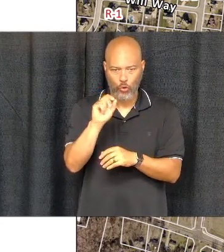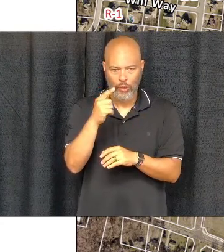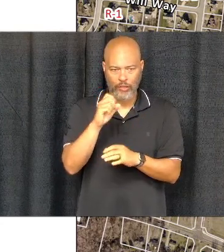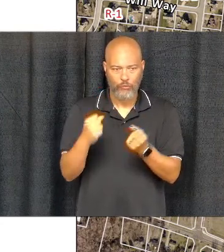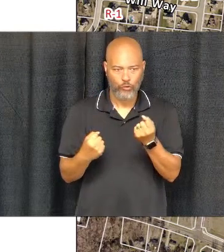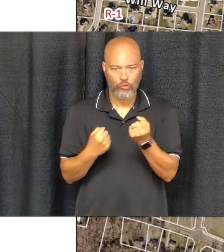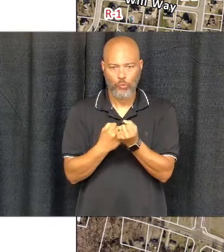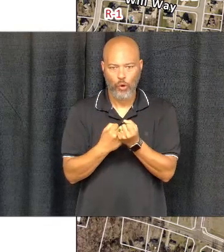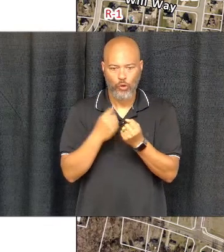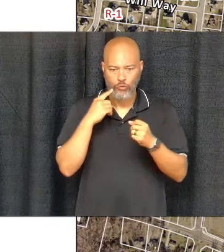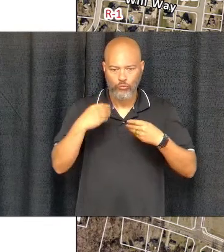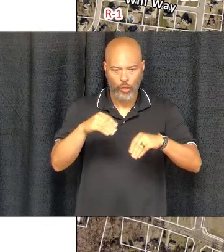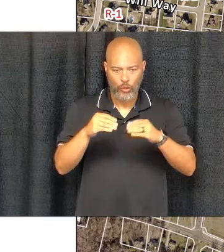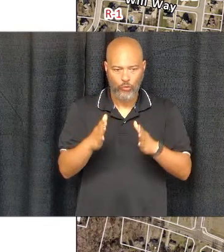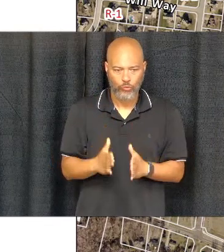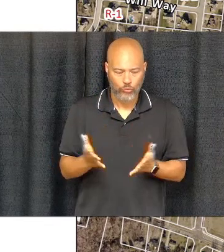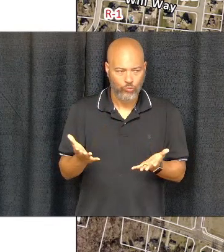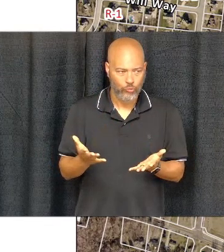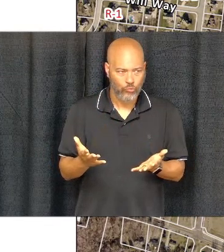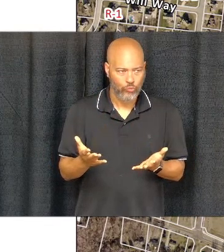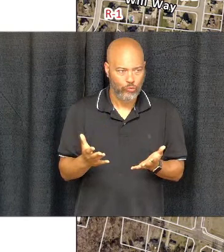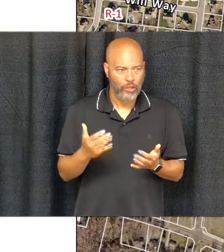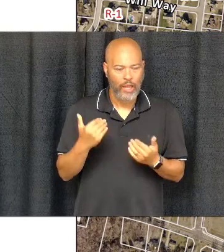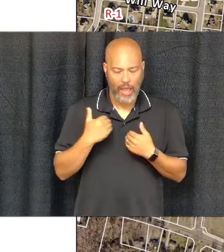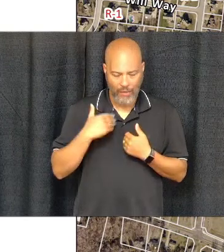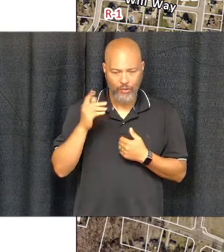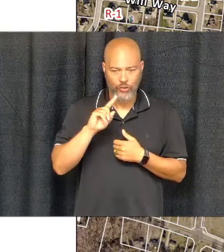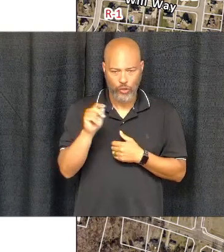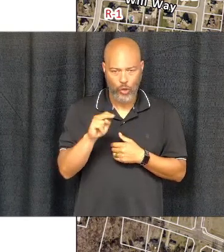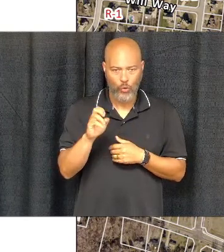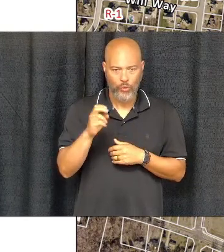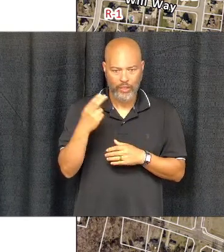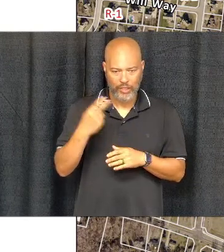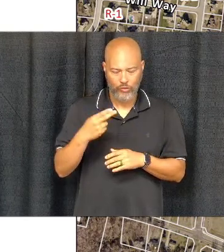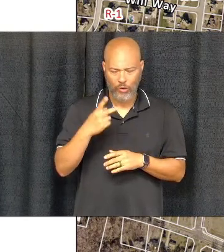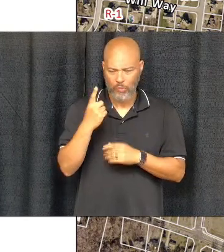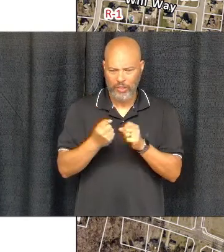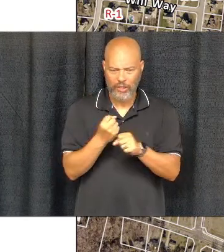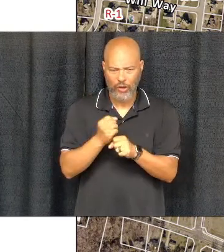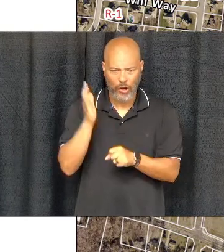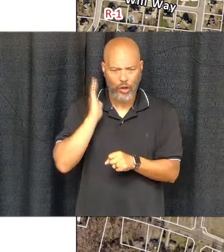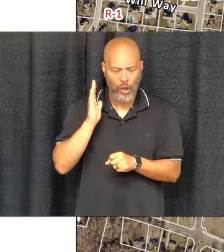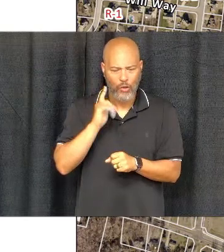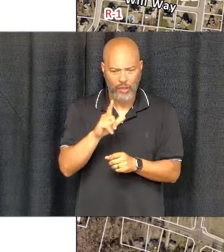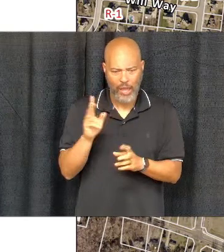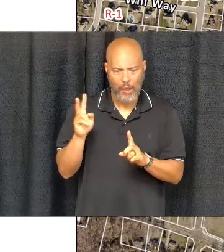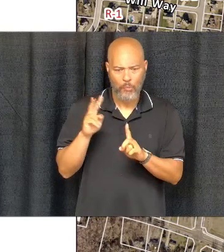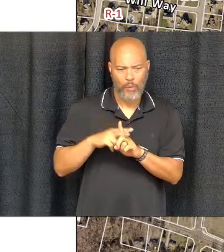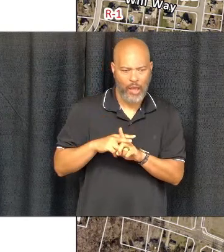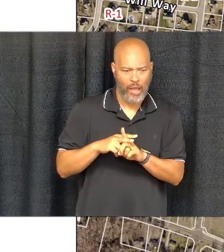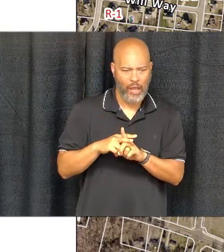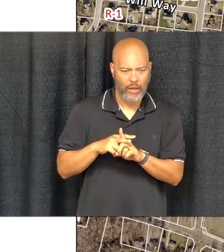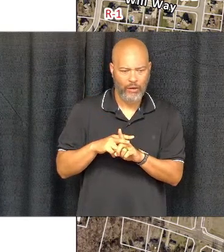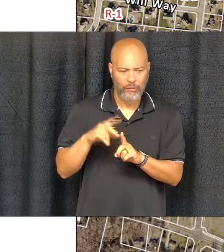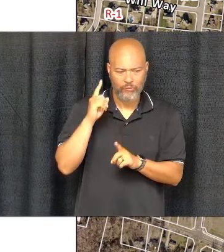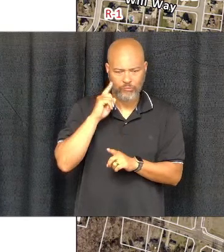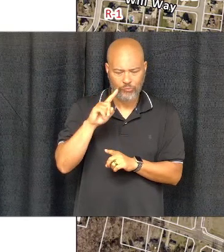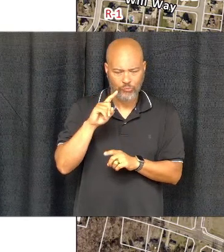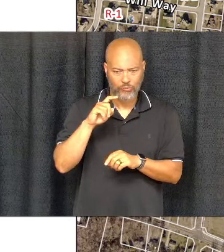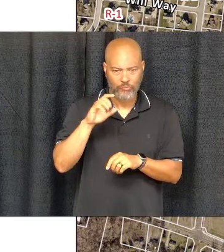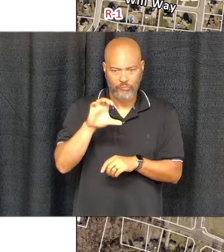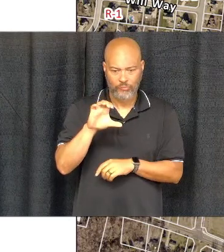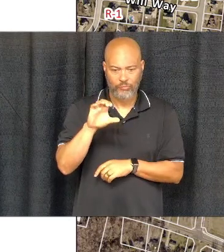retailers. This does have a previous zoning history. Approximately a year ago, they applied, and they applied for, at the